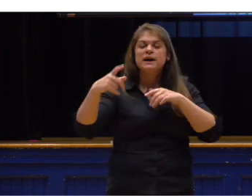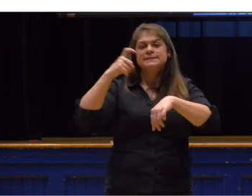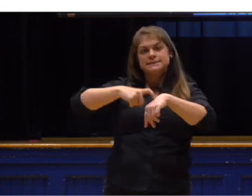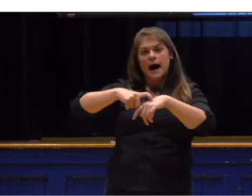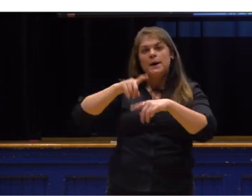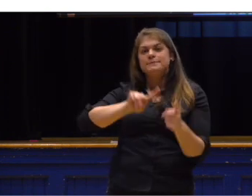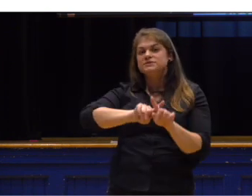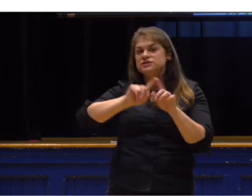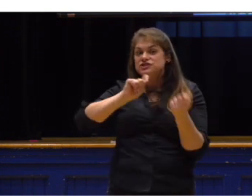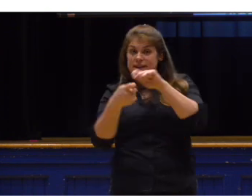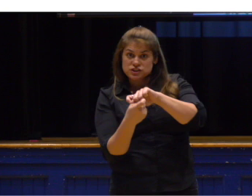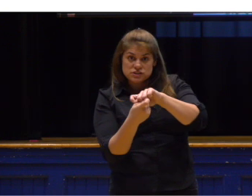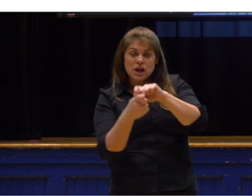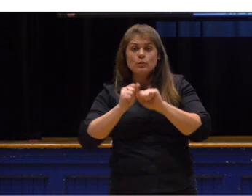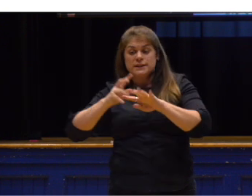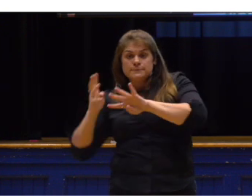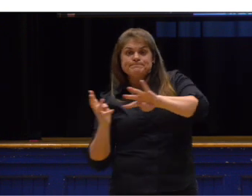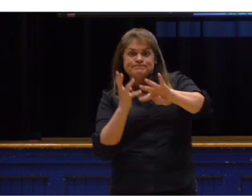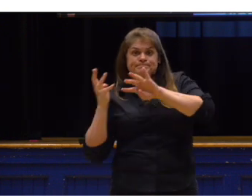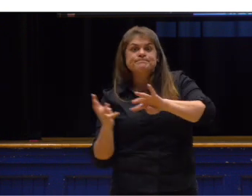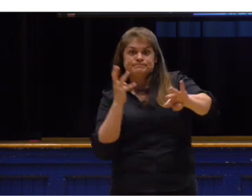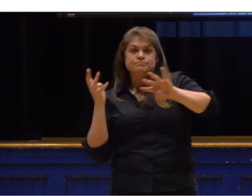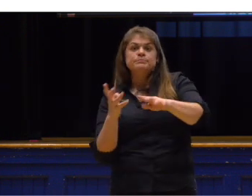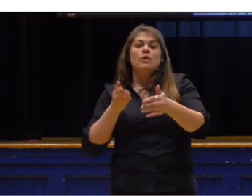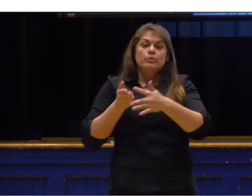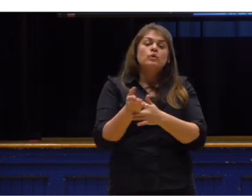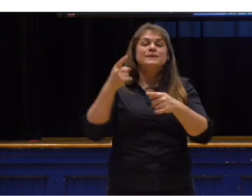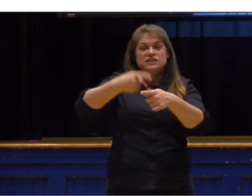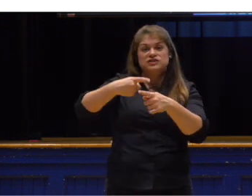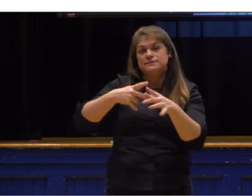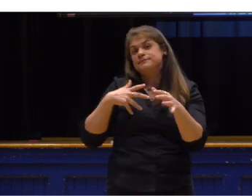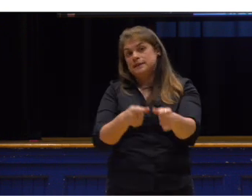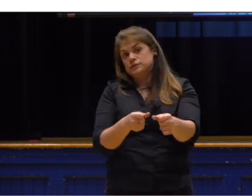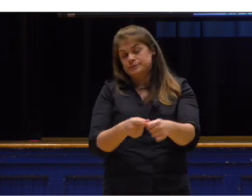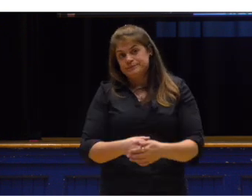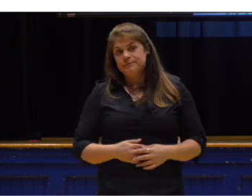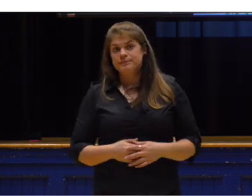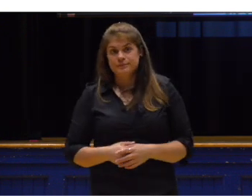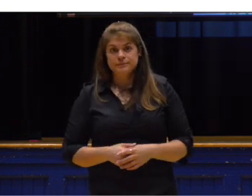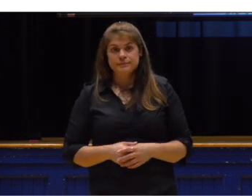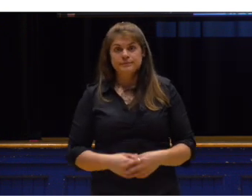be able to progress people through the intersection a lot better. From